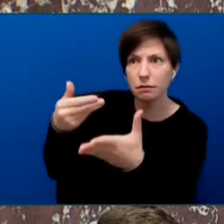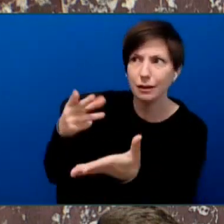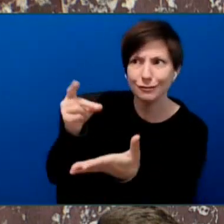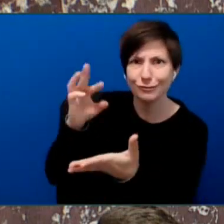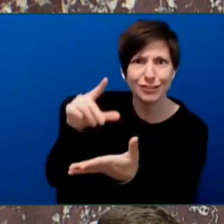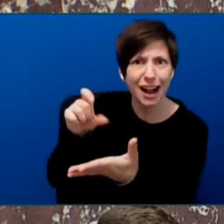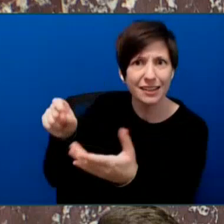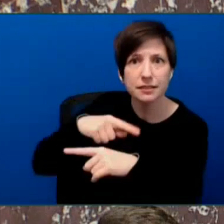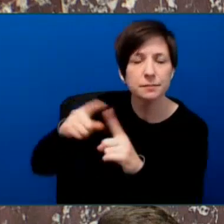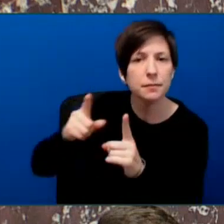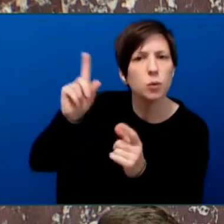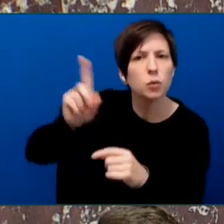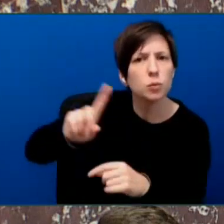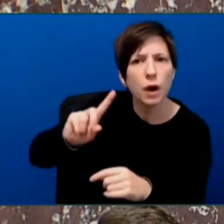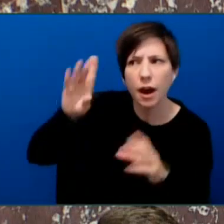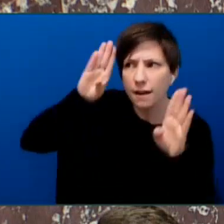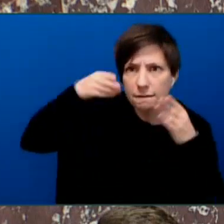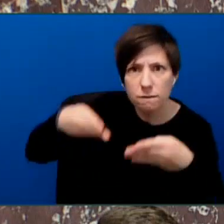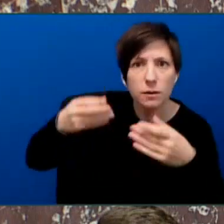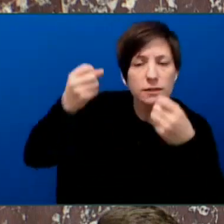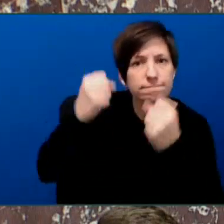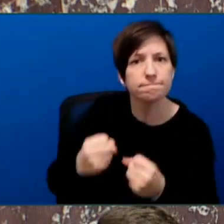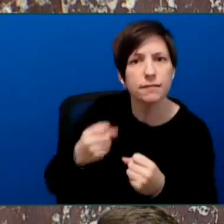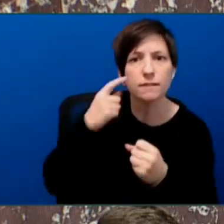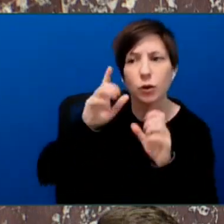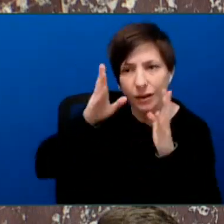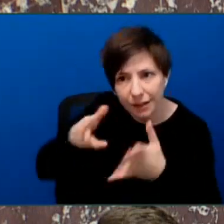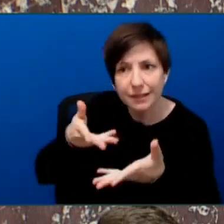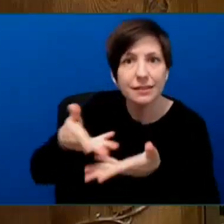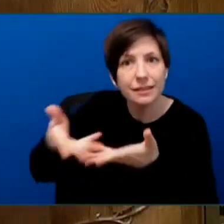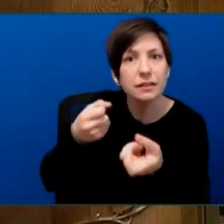flawed taxpayer-funded drug crisis?